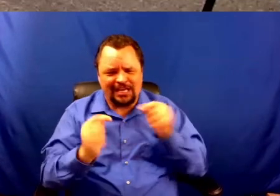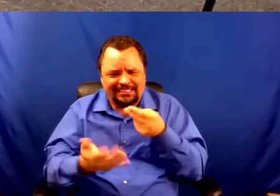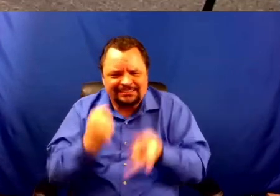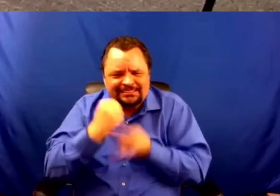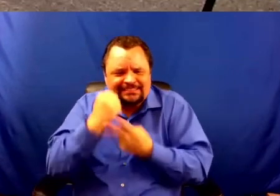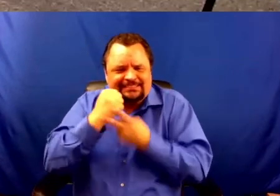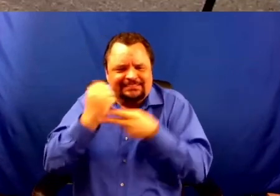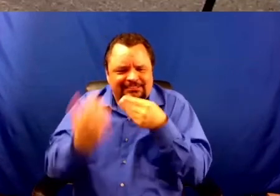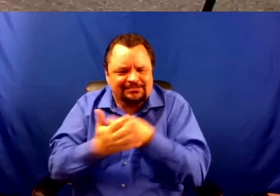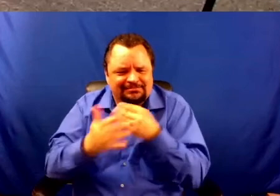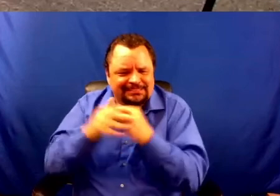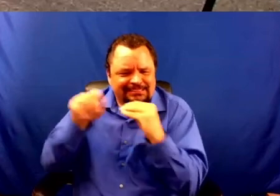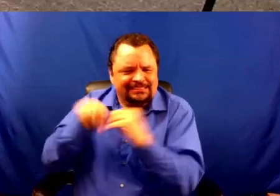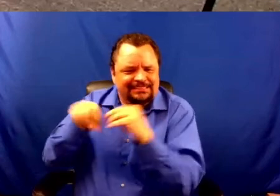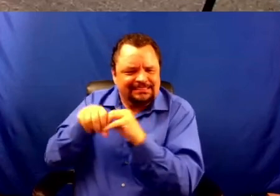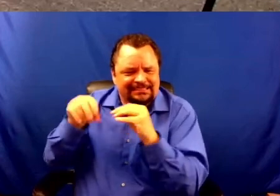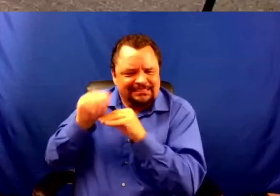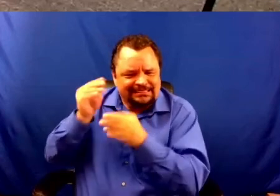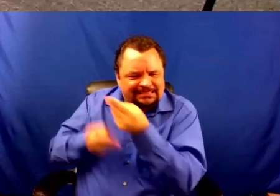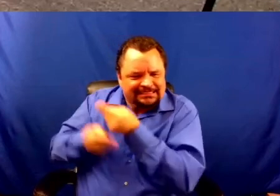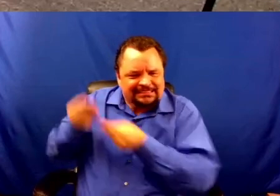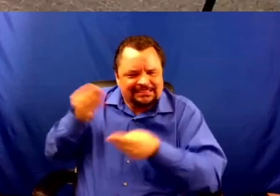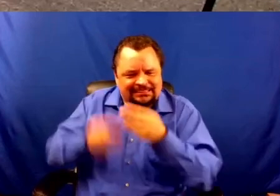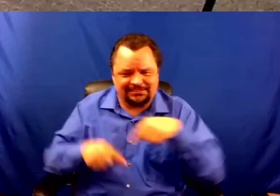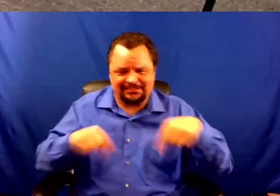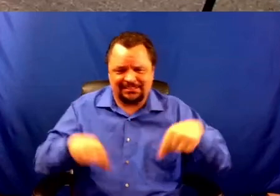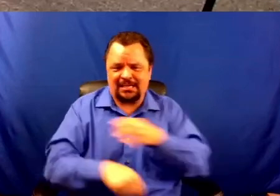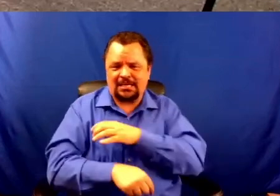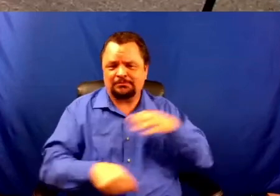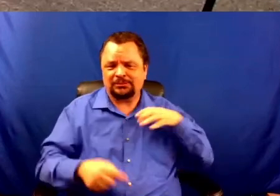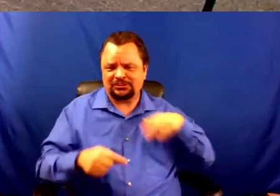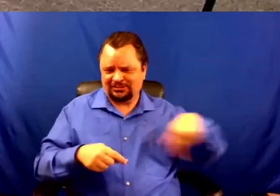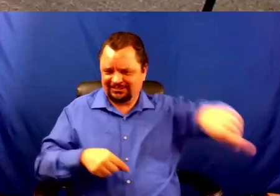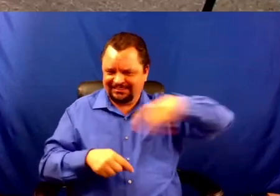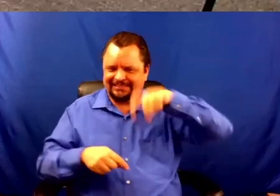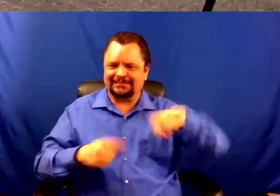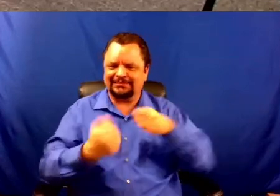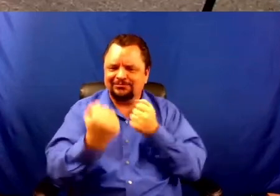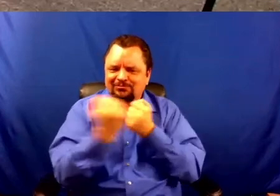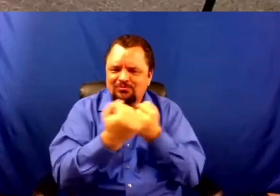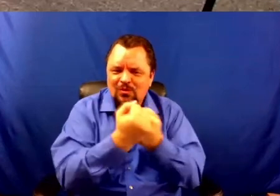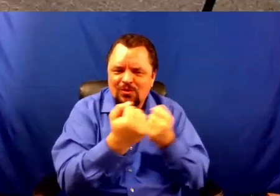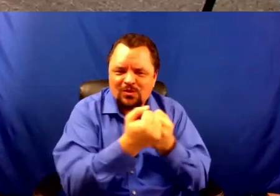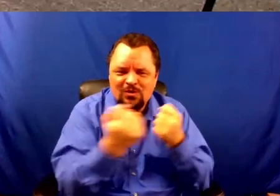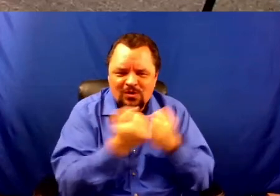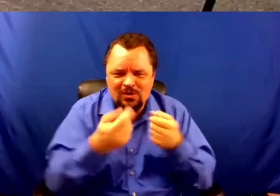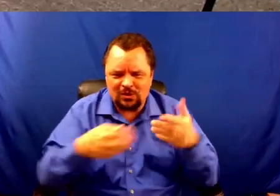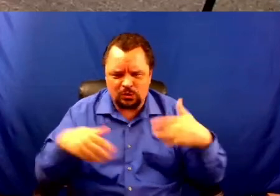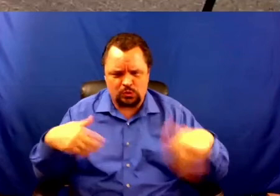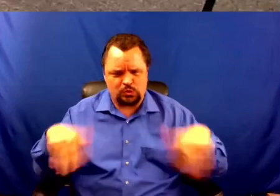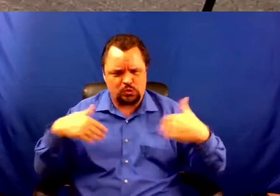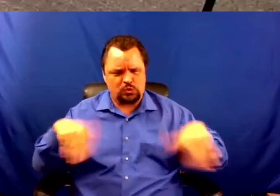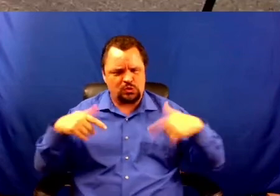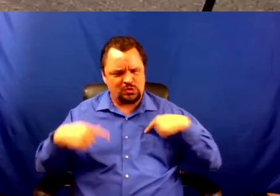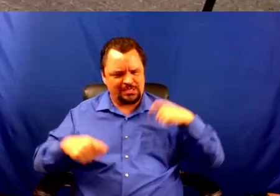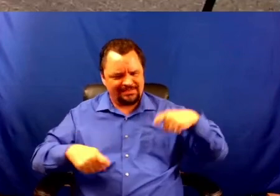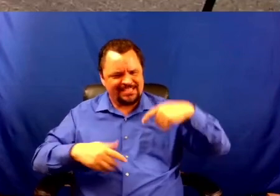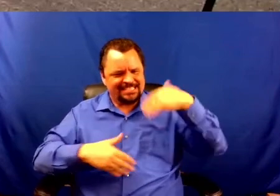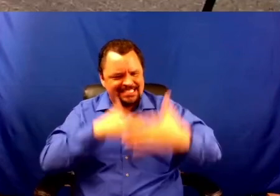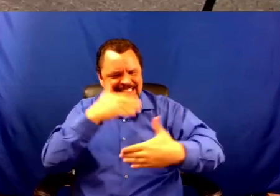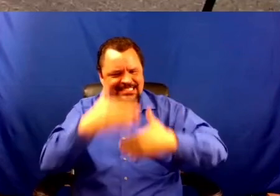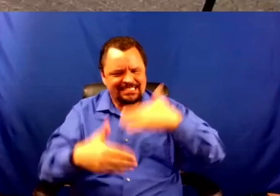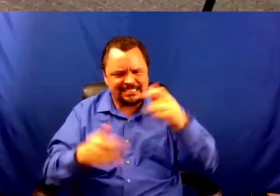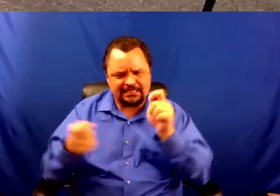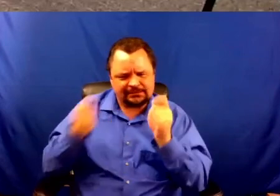commissioners as well. We need that support. And this is a work in progress to maintain our staffing and,